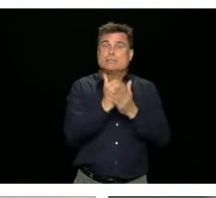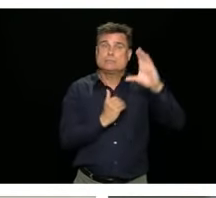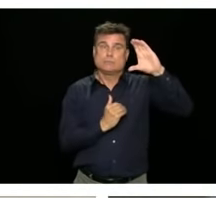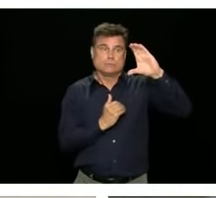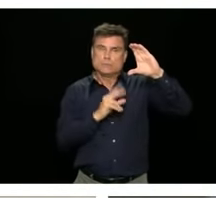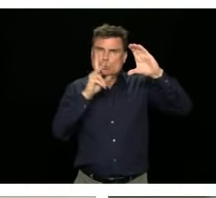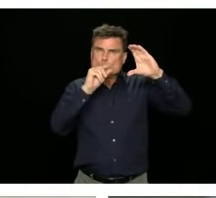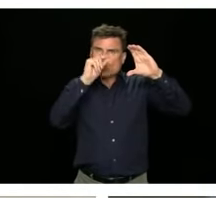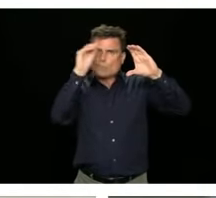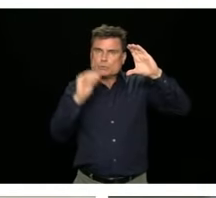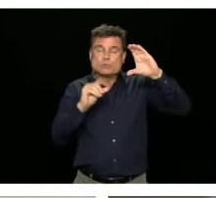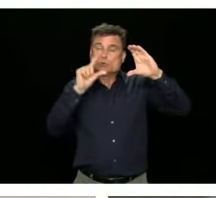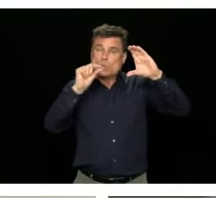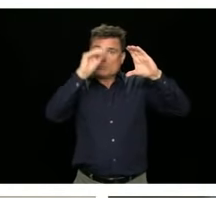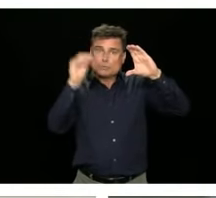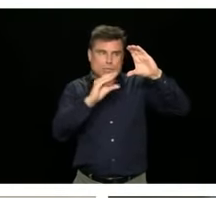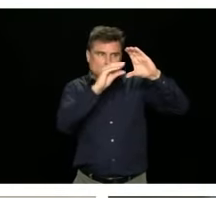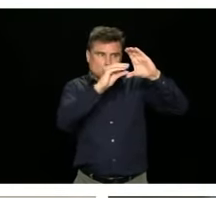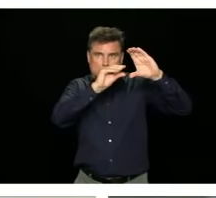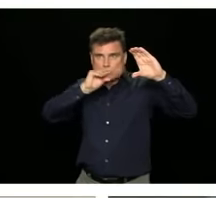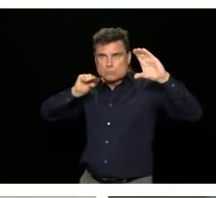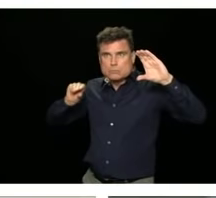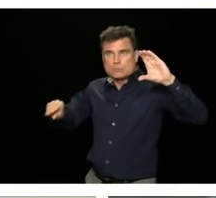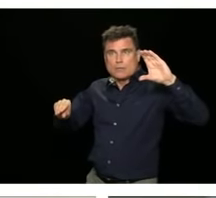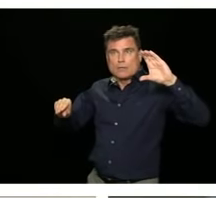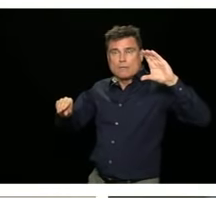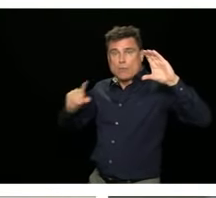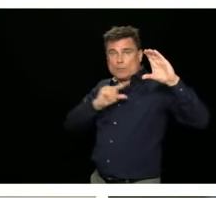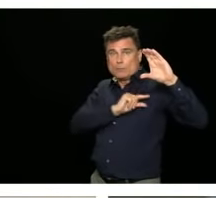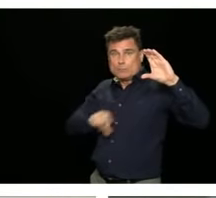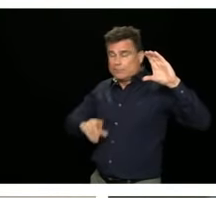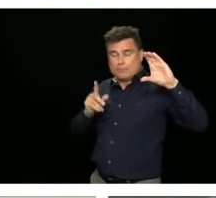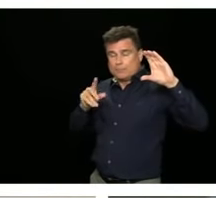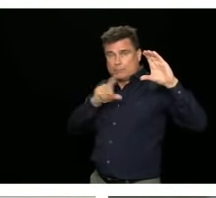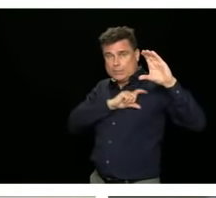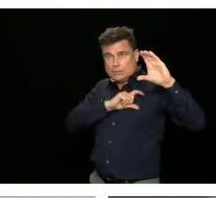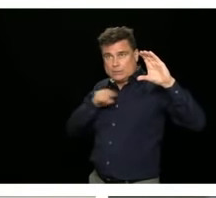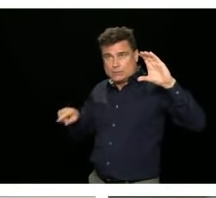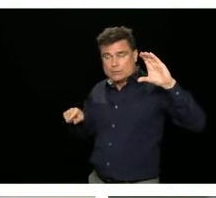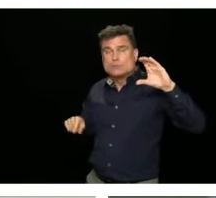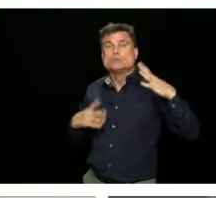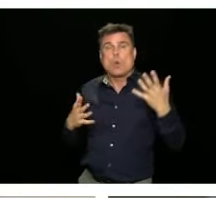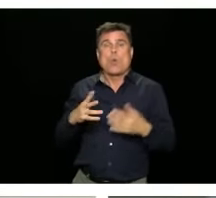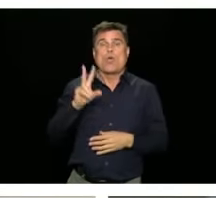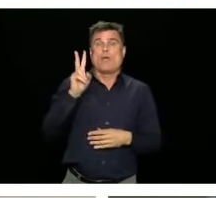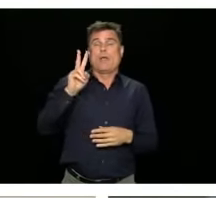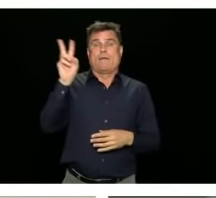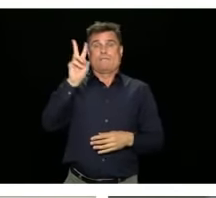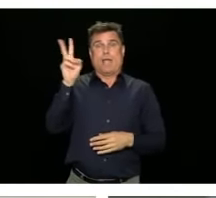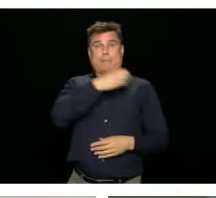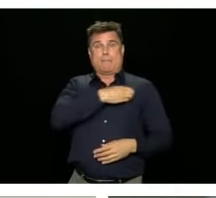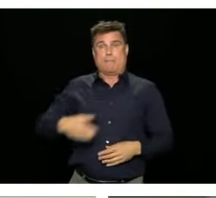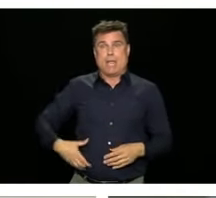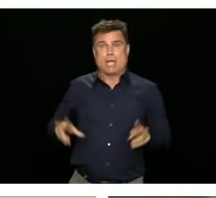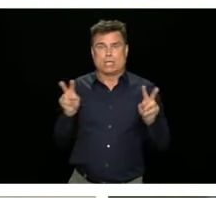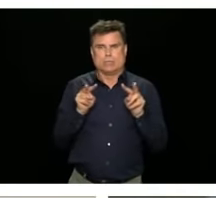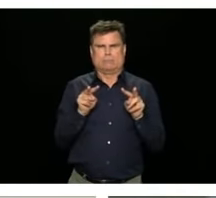they are not the best service in order to address, for example, calls for